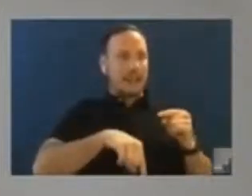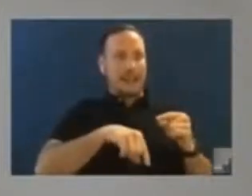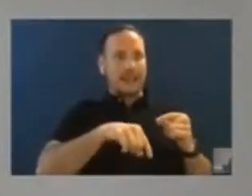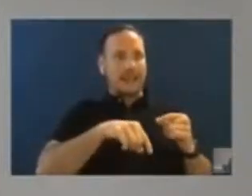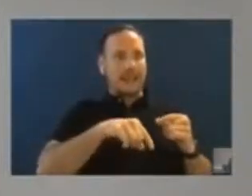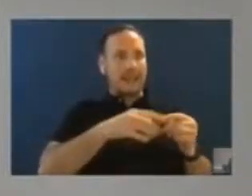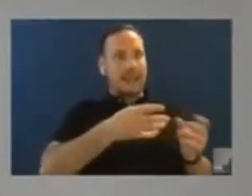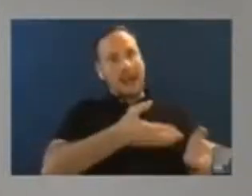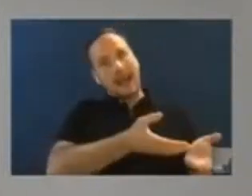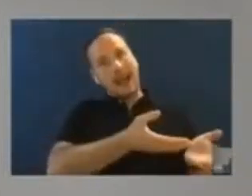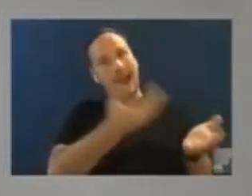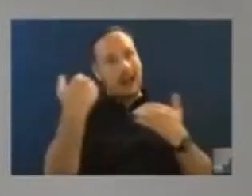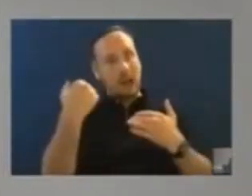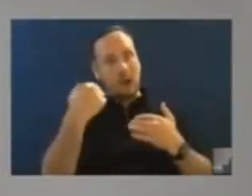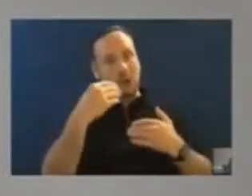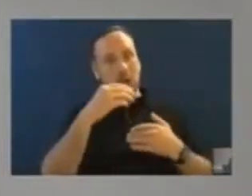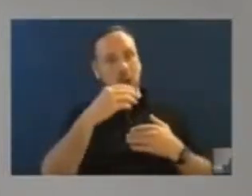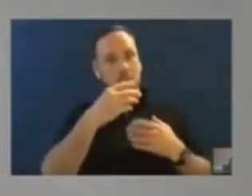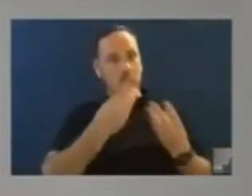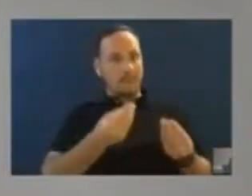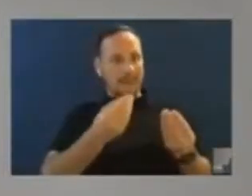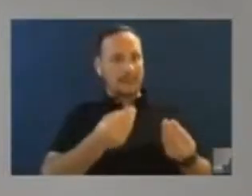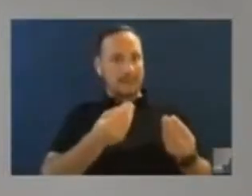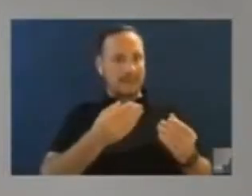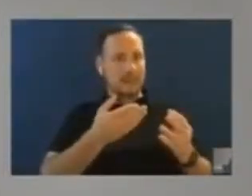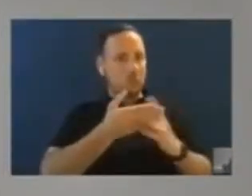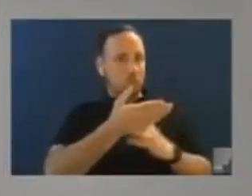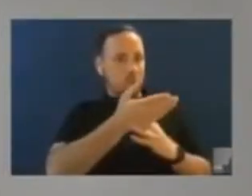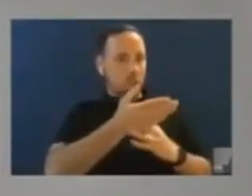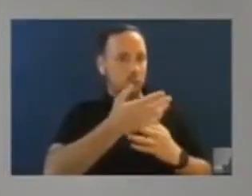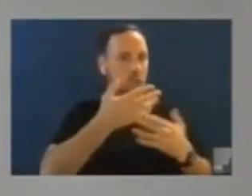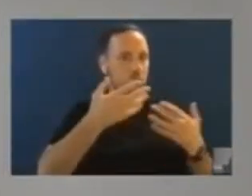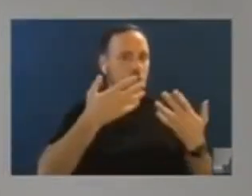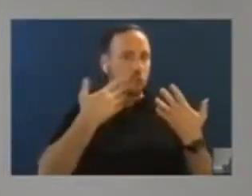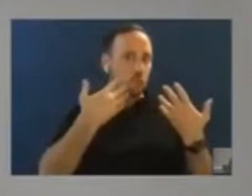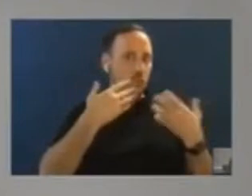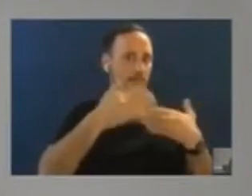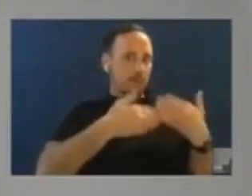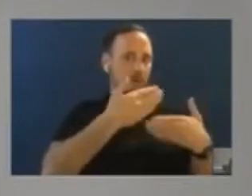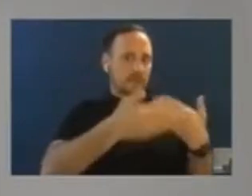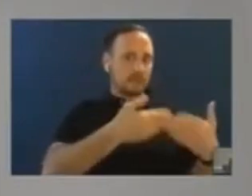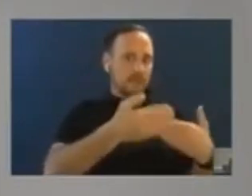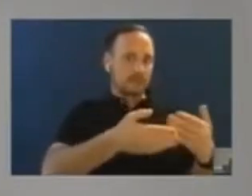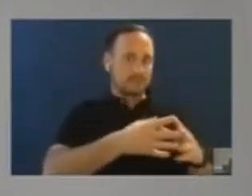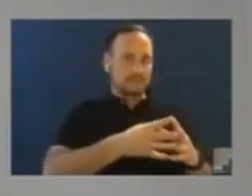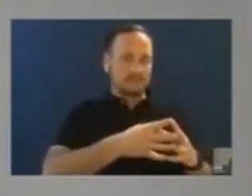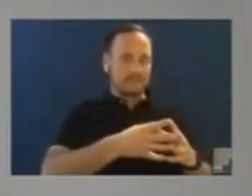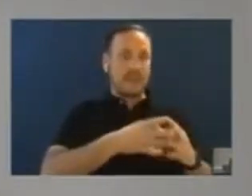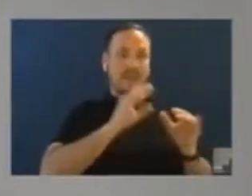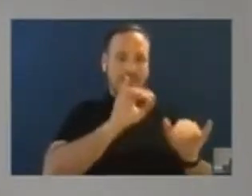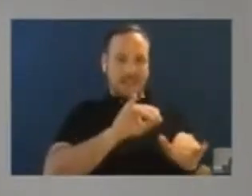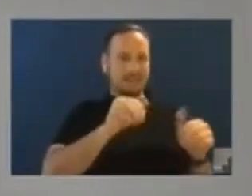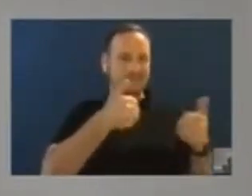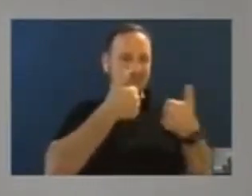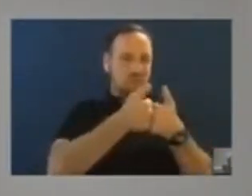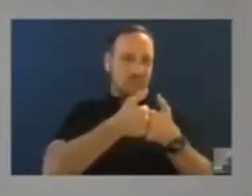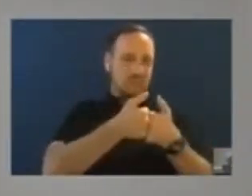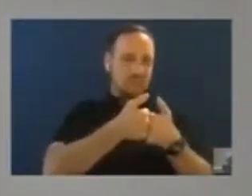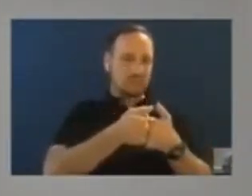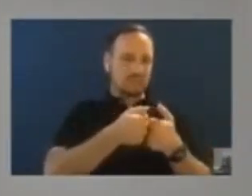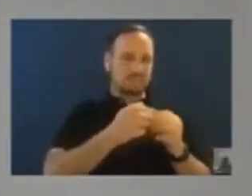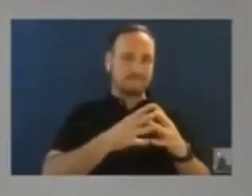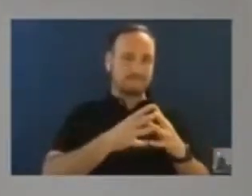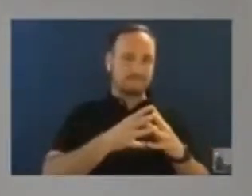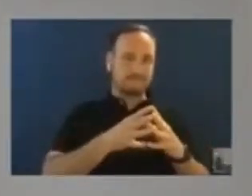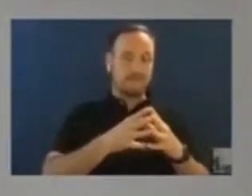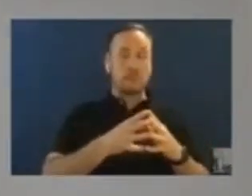just through the cooling process. So that's where we have that continued challenge. I don't know if that answers your question, but I tried to. It's very helpful.